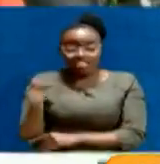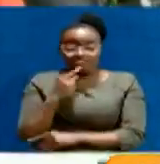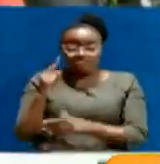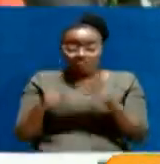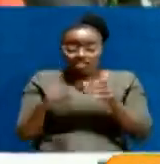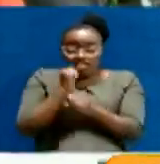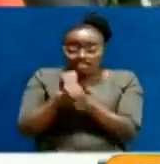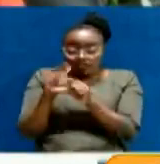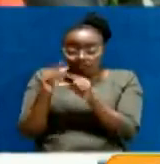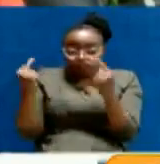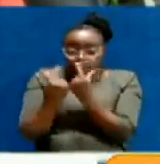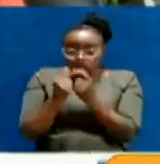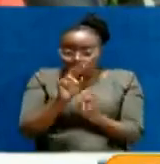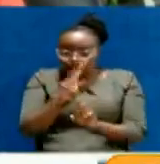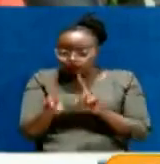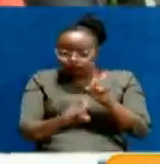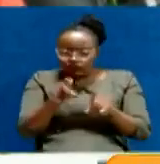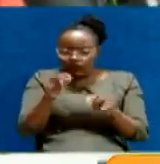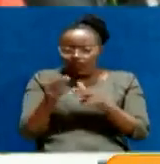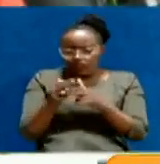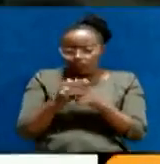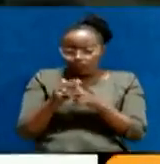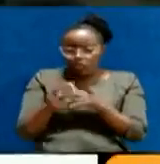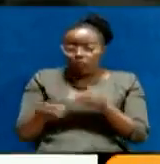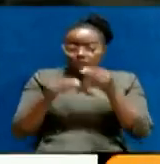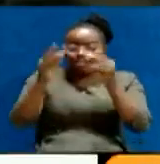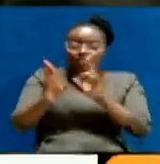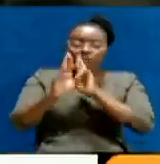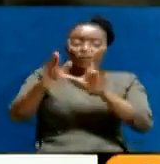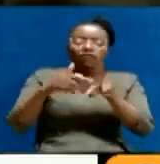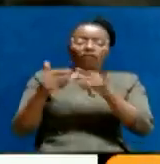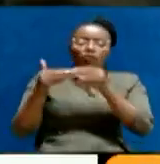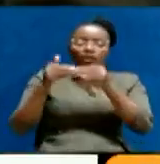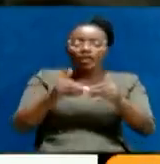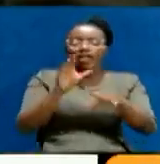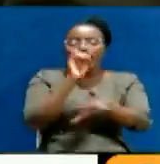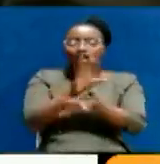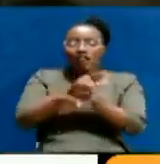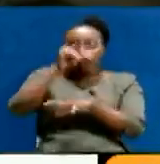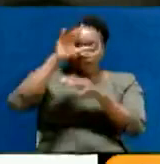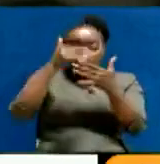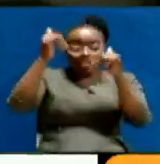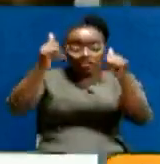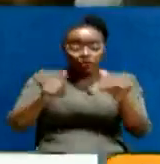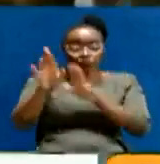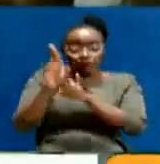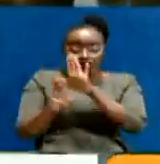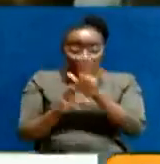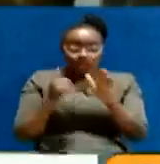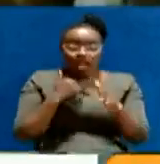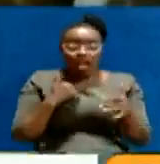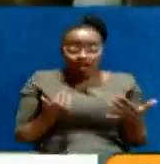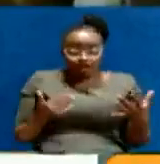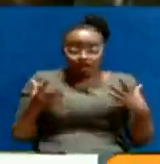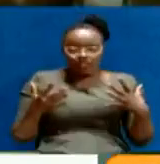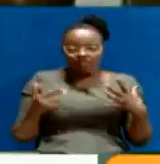a task force appointed to examine the issue will soon submit a report that will guide the government on any new measures. The donning of masks